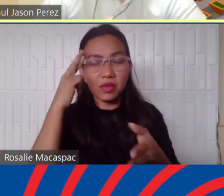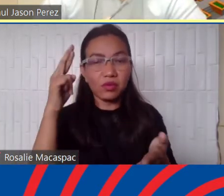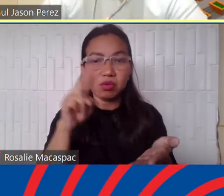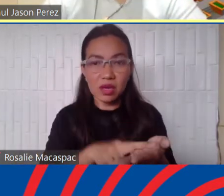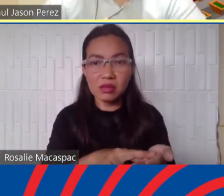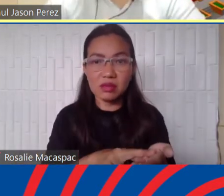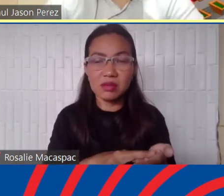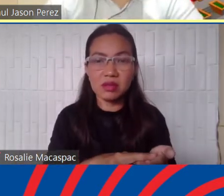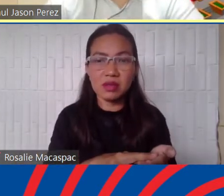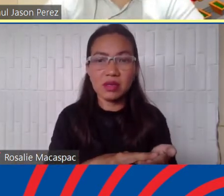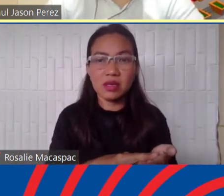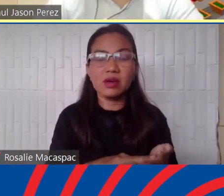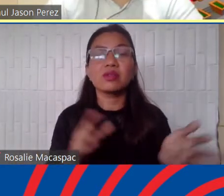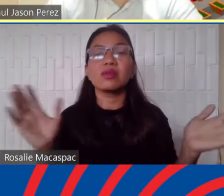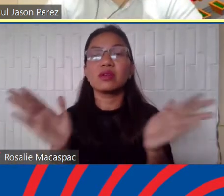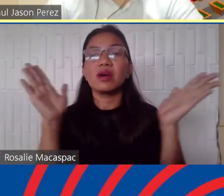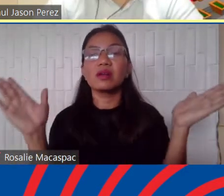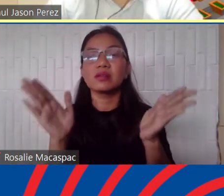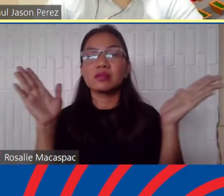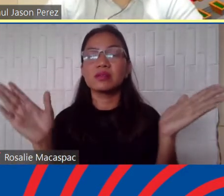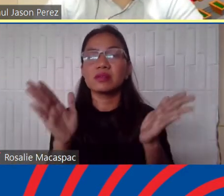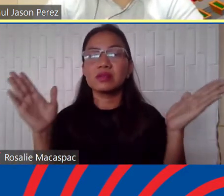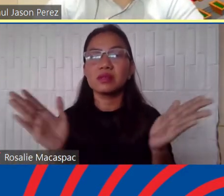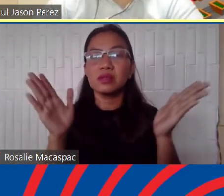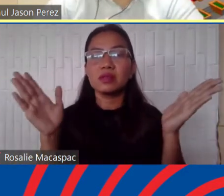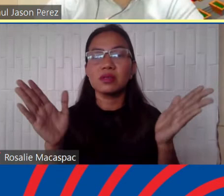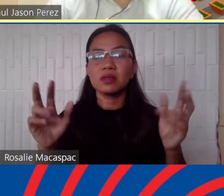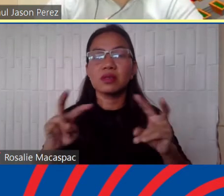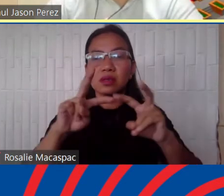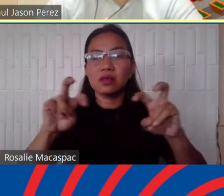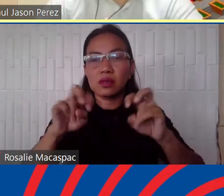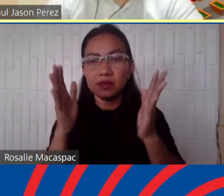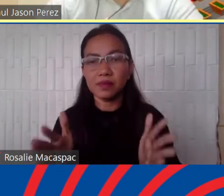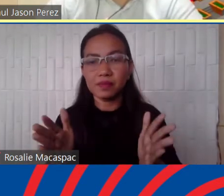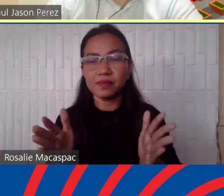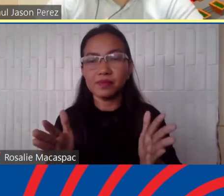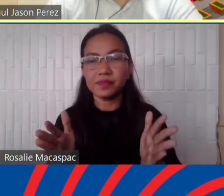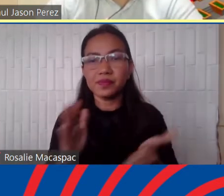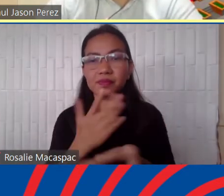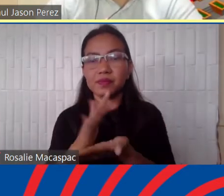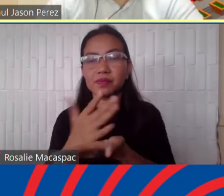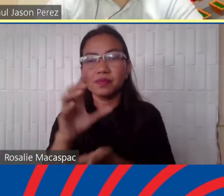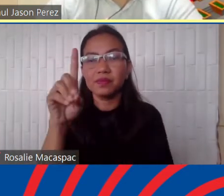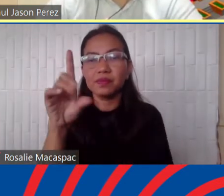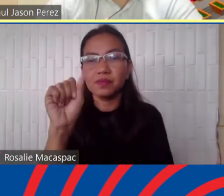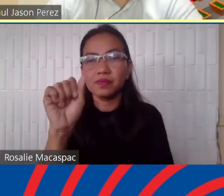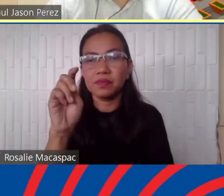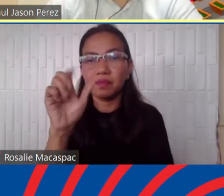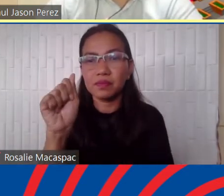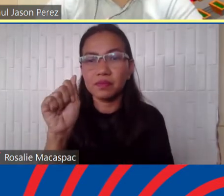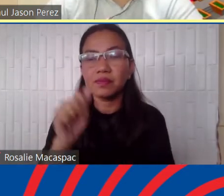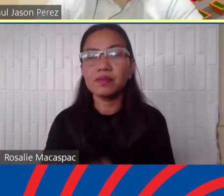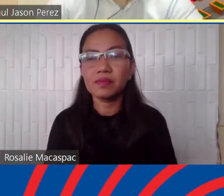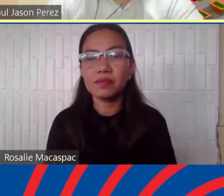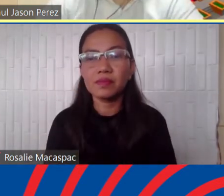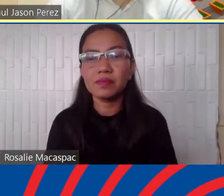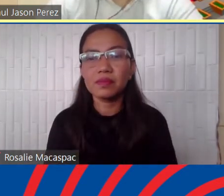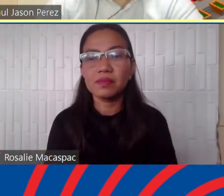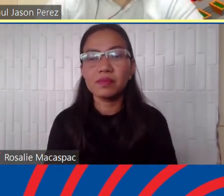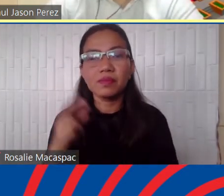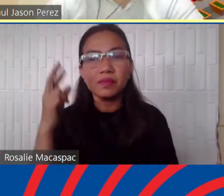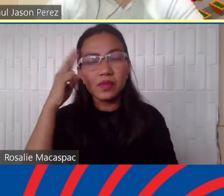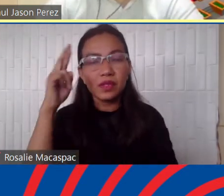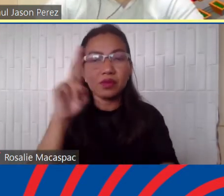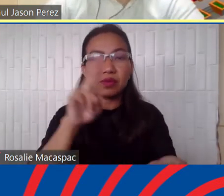to encourage researchers to share their research data, is to recognize their